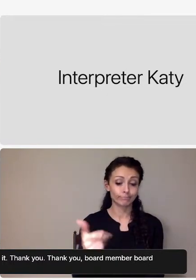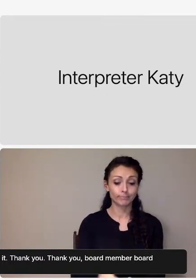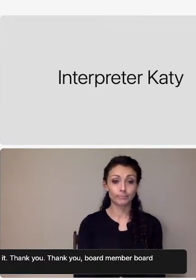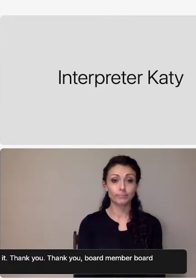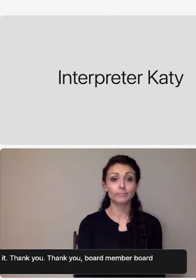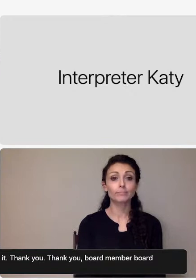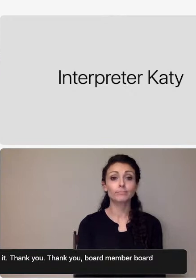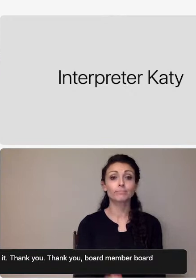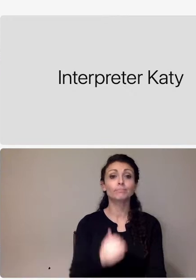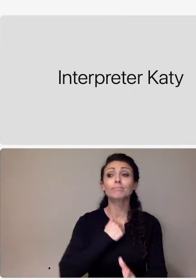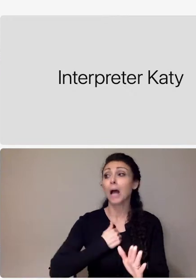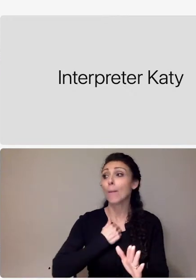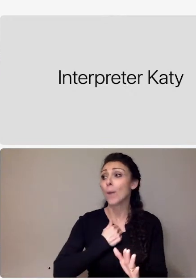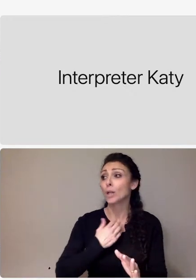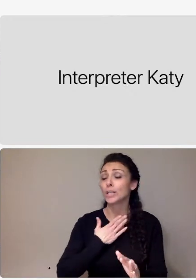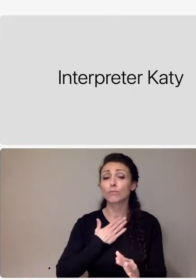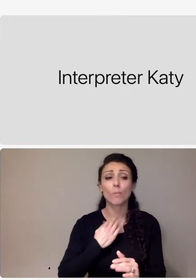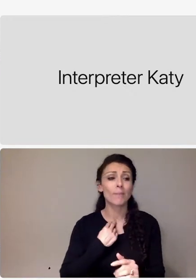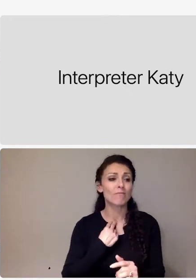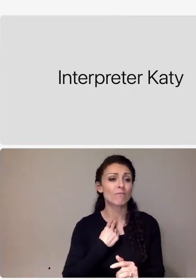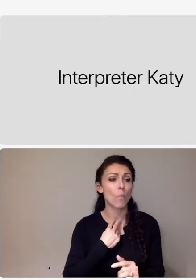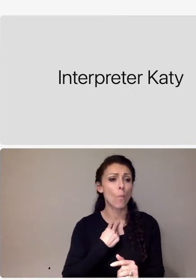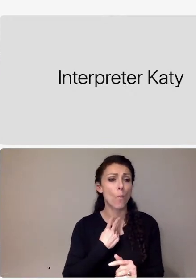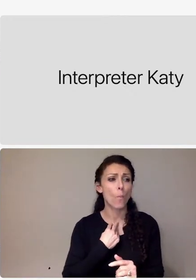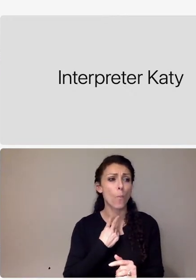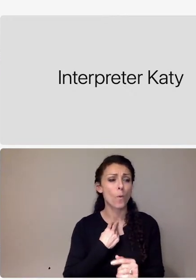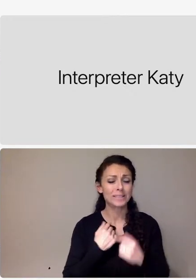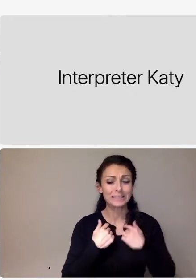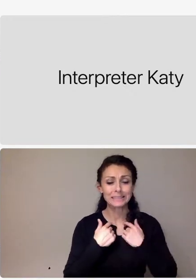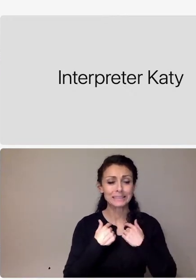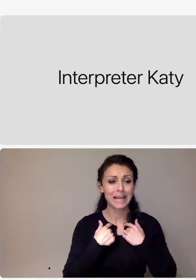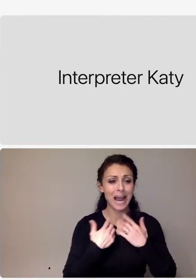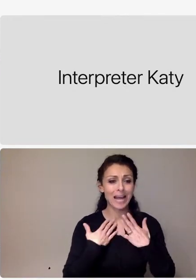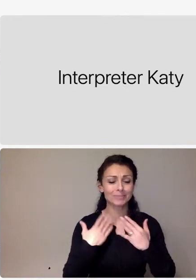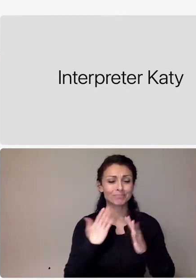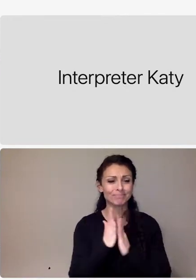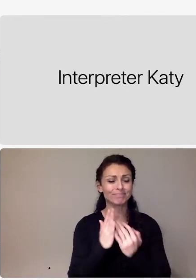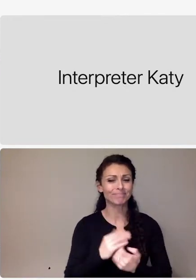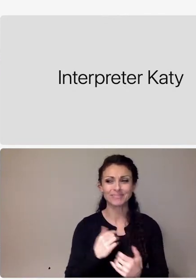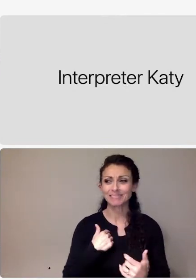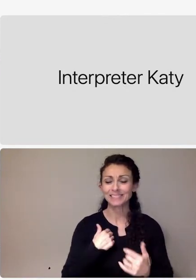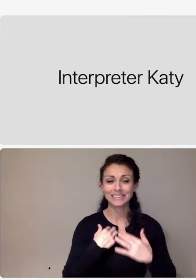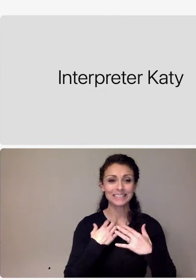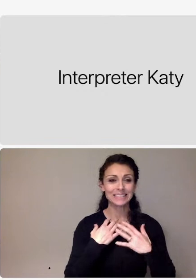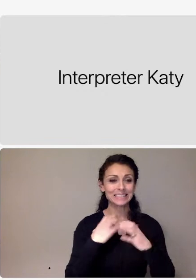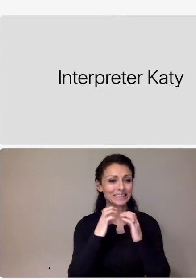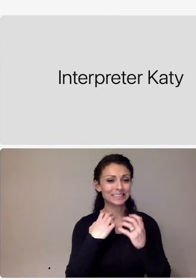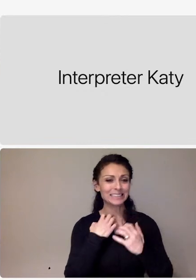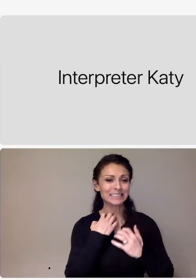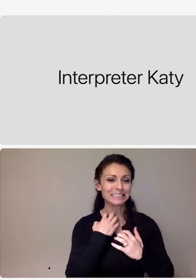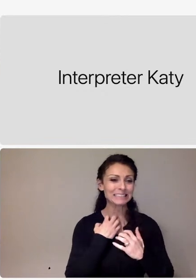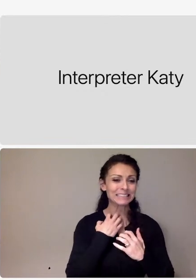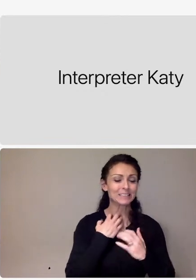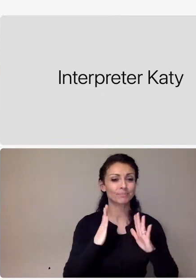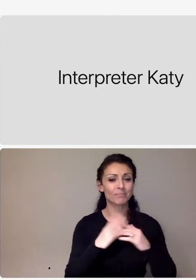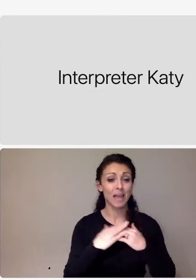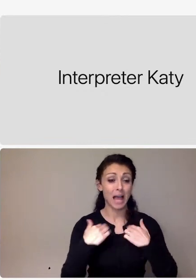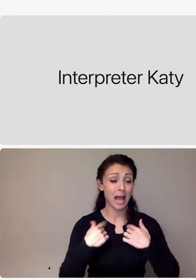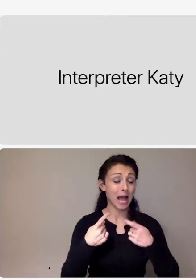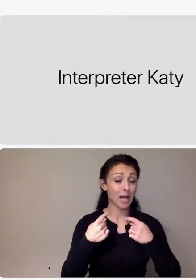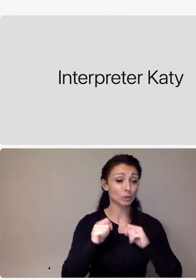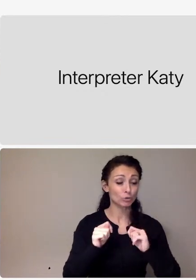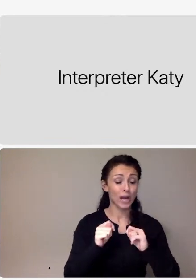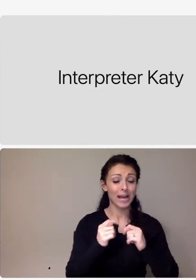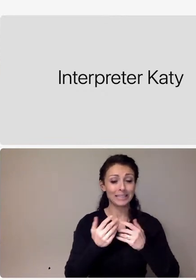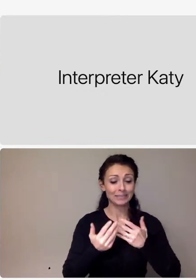i apologize for my voice but i'll try to have um try to get through this first of all i want to